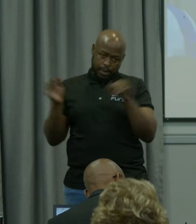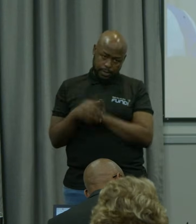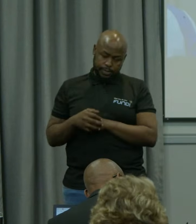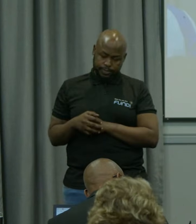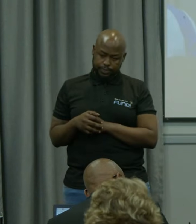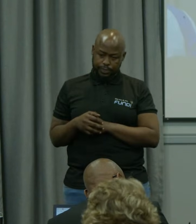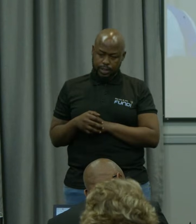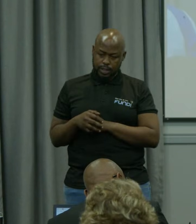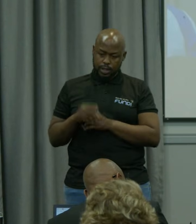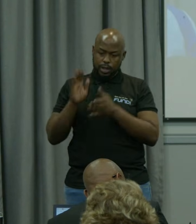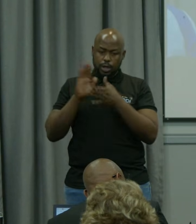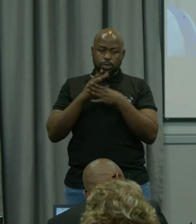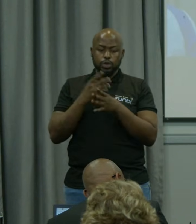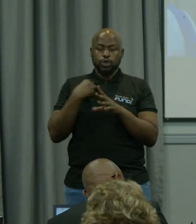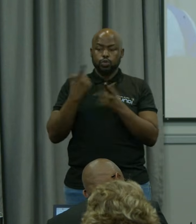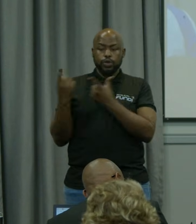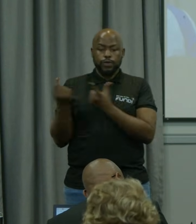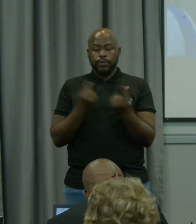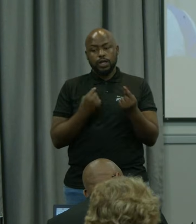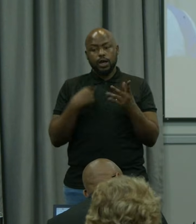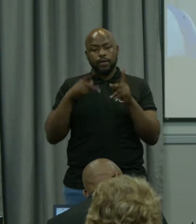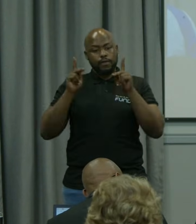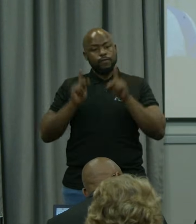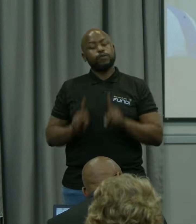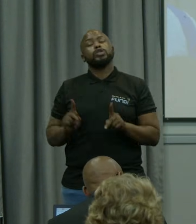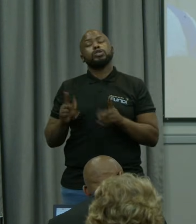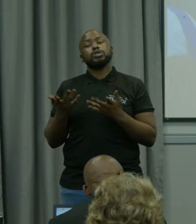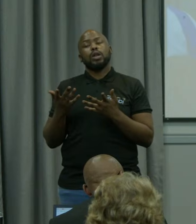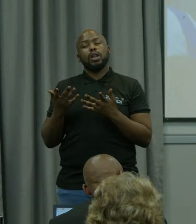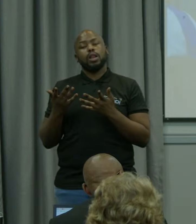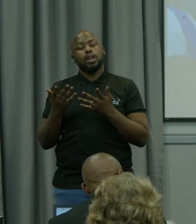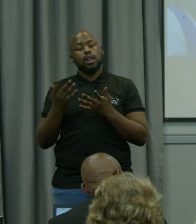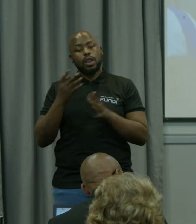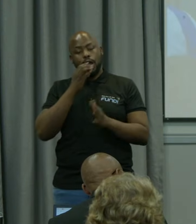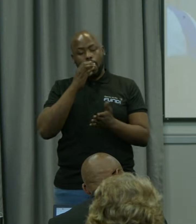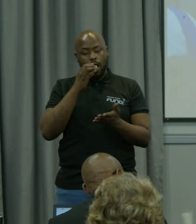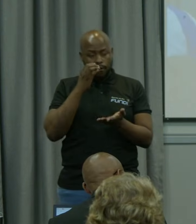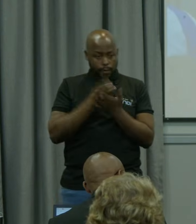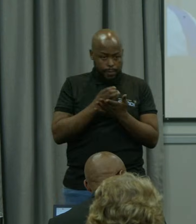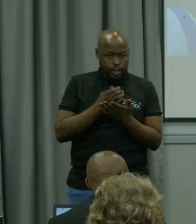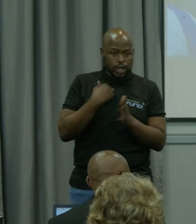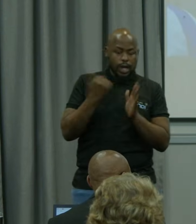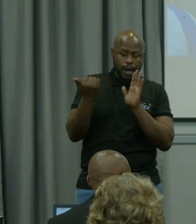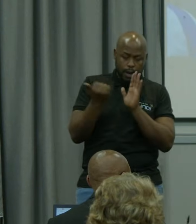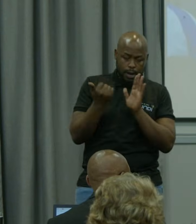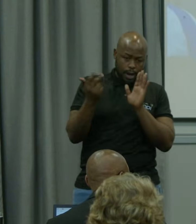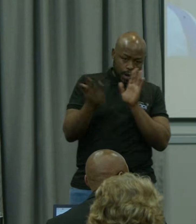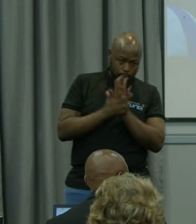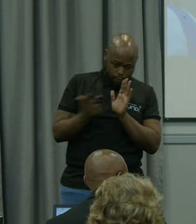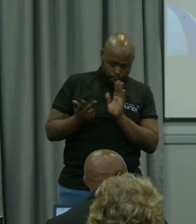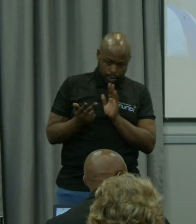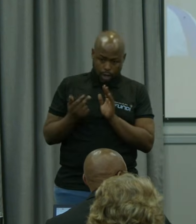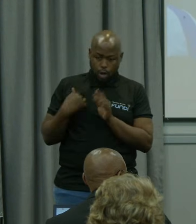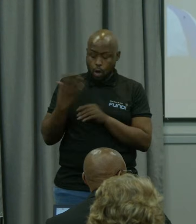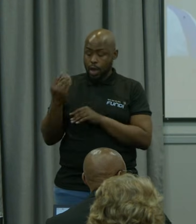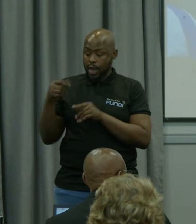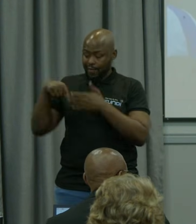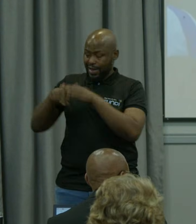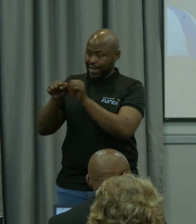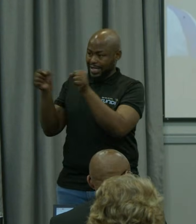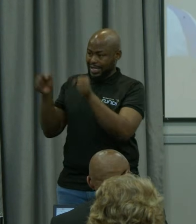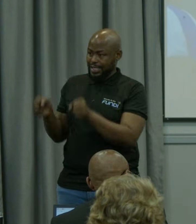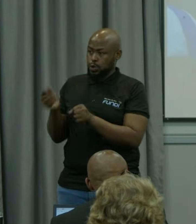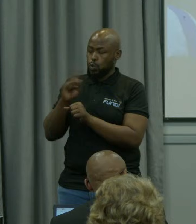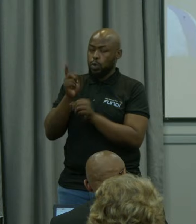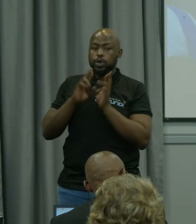did physical verification. In other words, we discovered that you have in the system what is referred